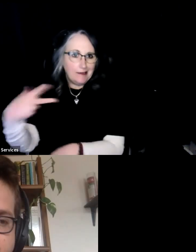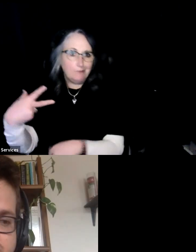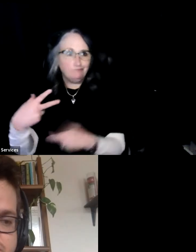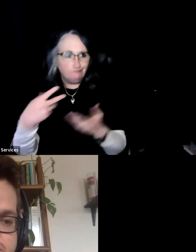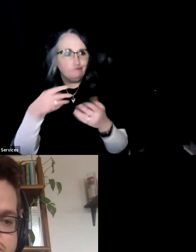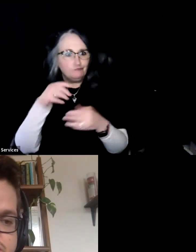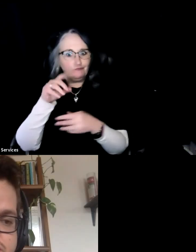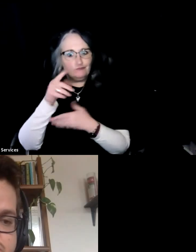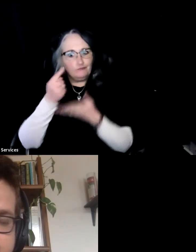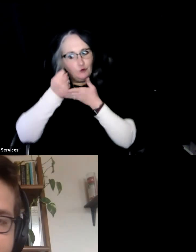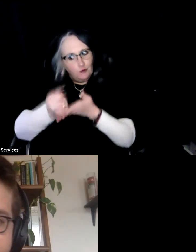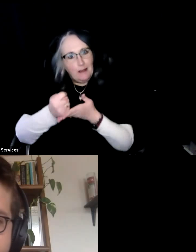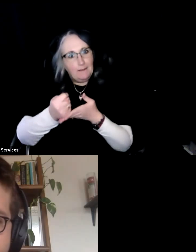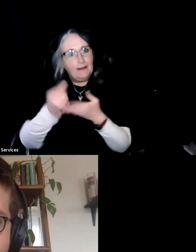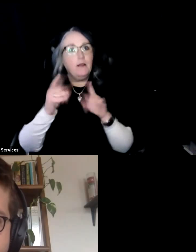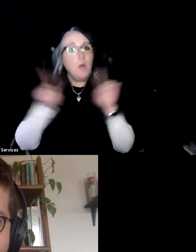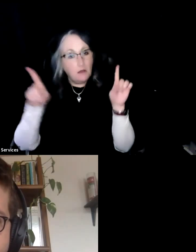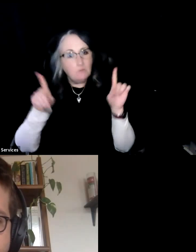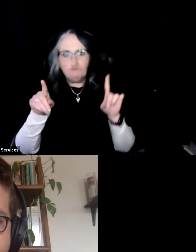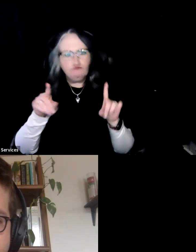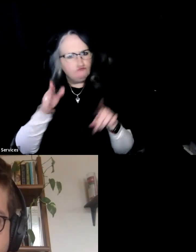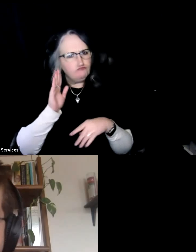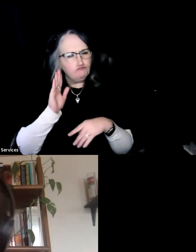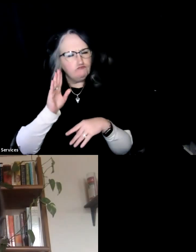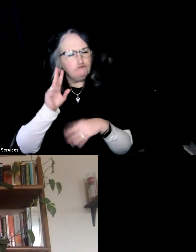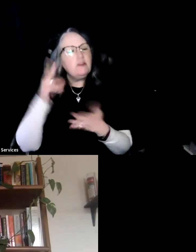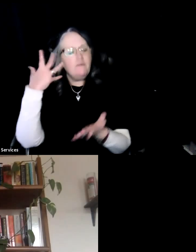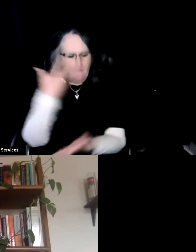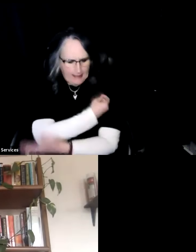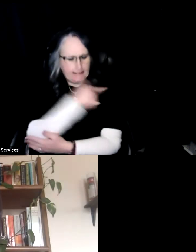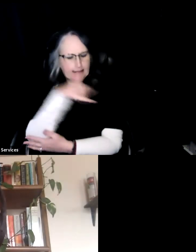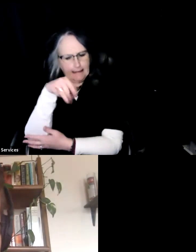say that the vaccine is safe and effective.